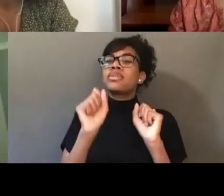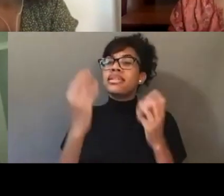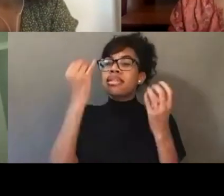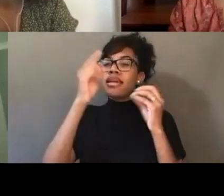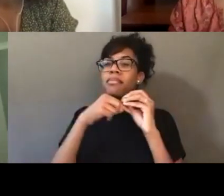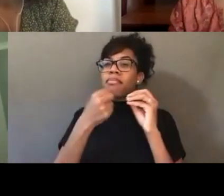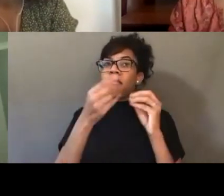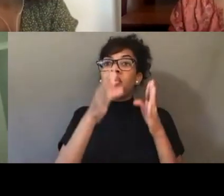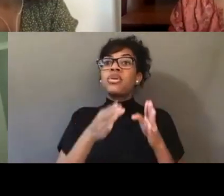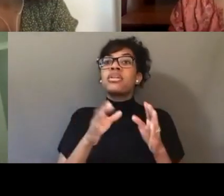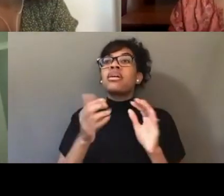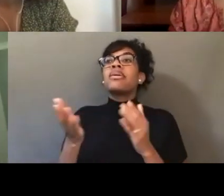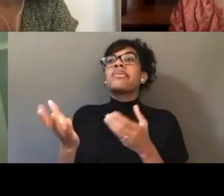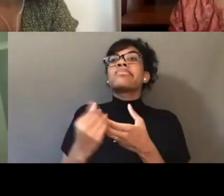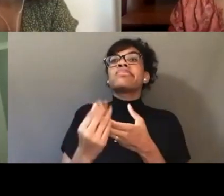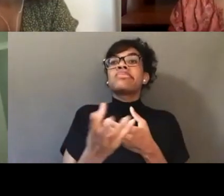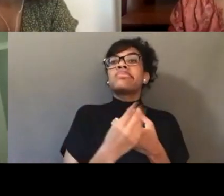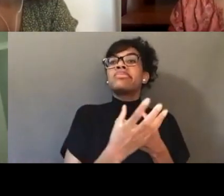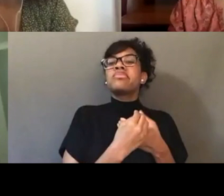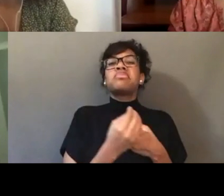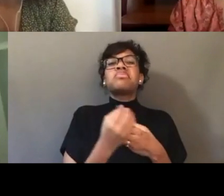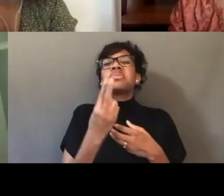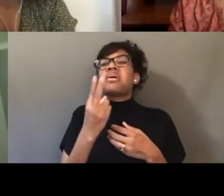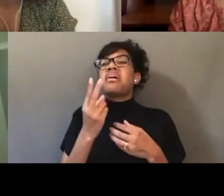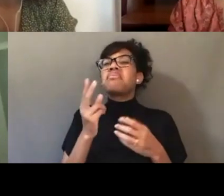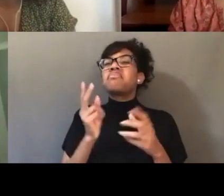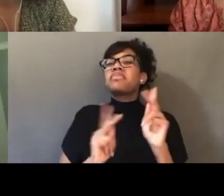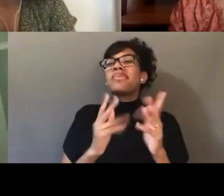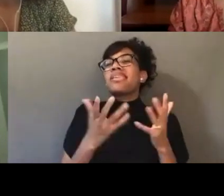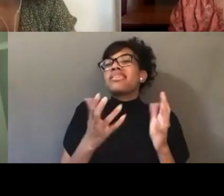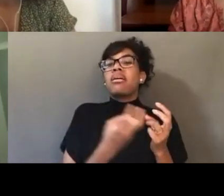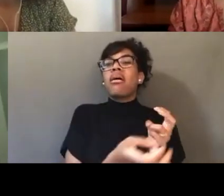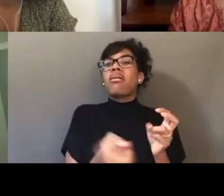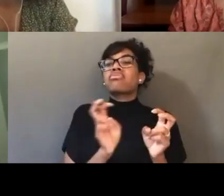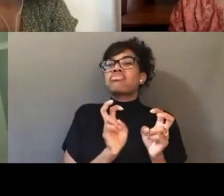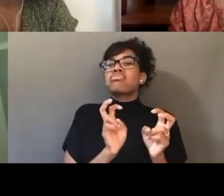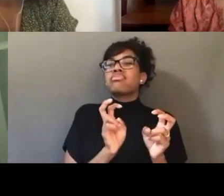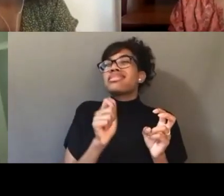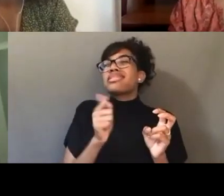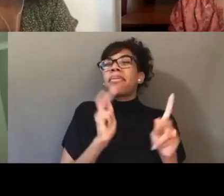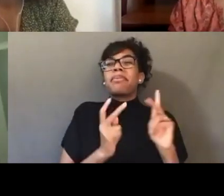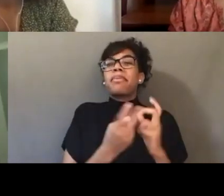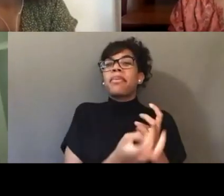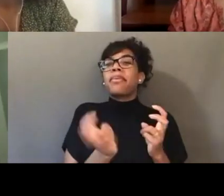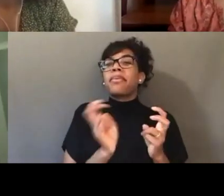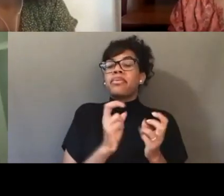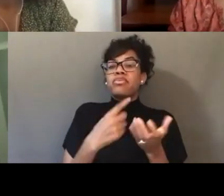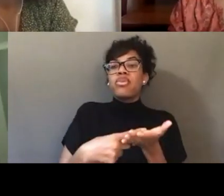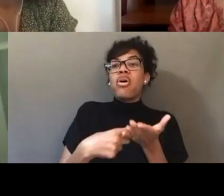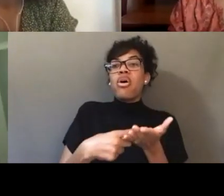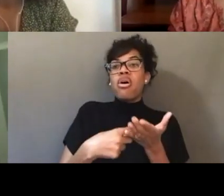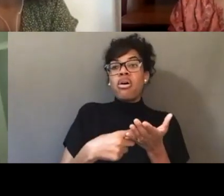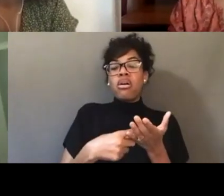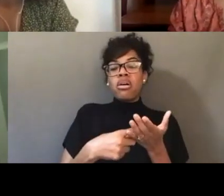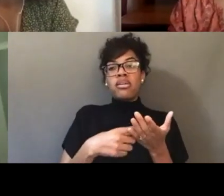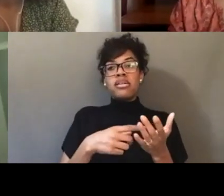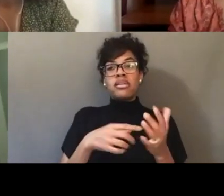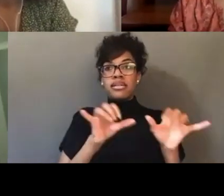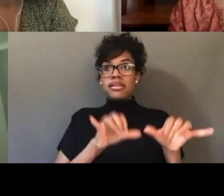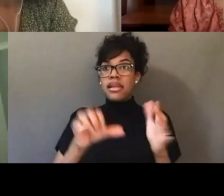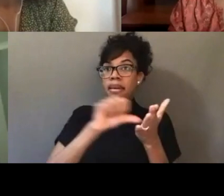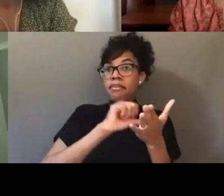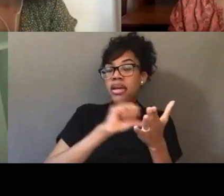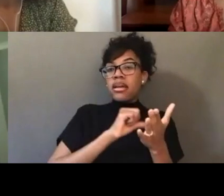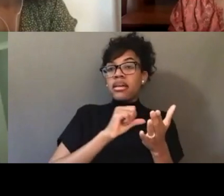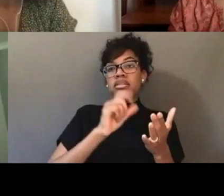need 1,000, you don't need 100, you don't even need 10. Just a handful of people that have a similar mindset than you, and y'all can